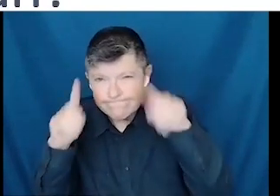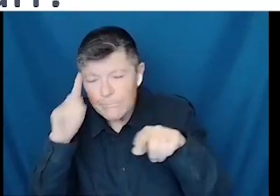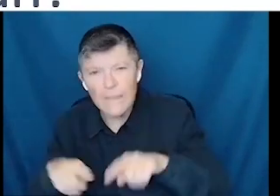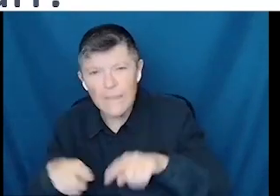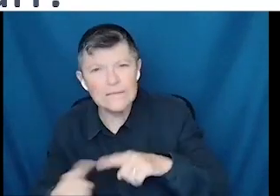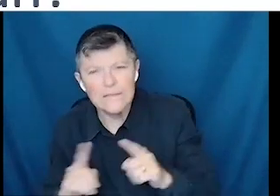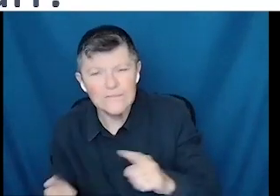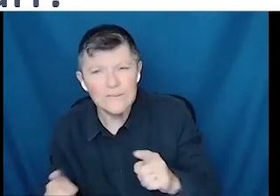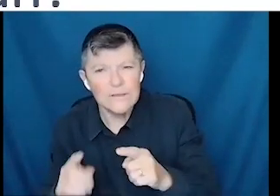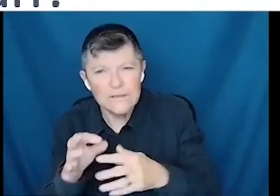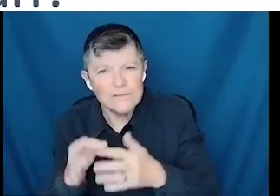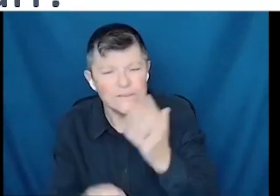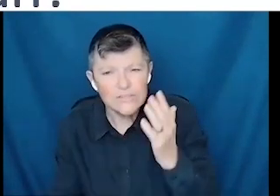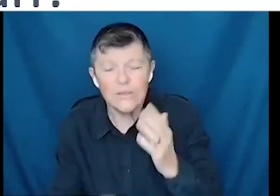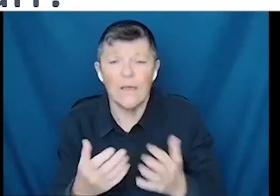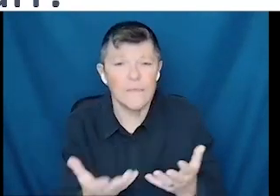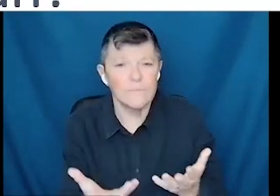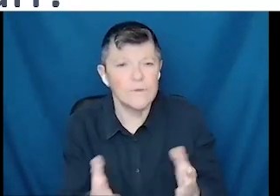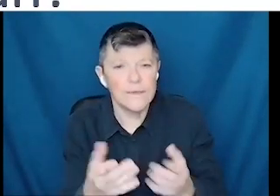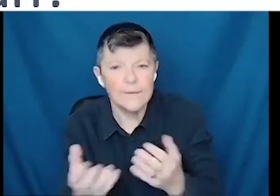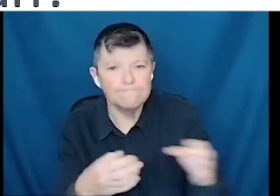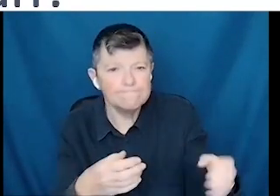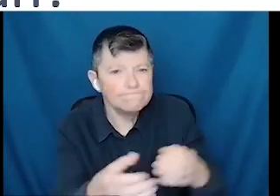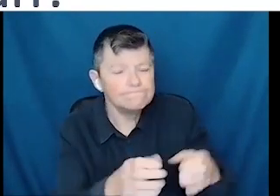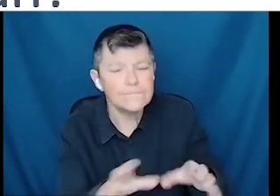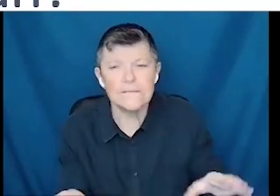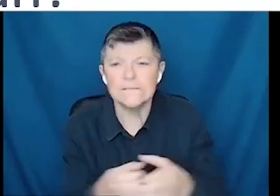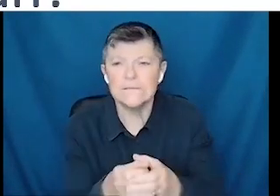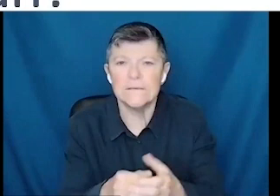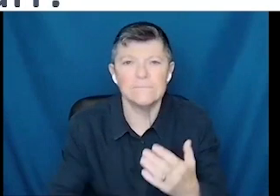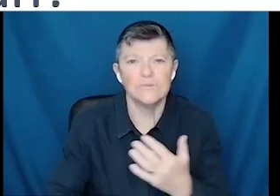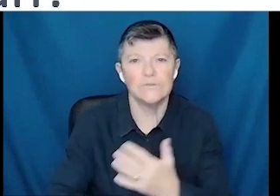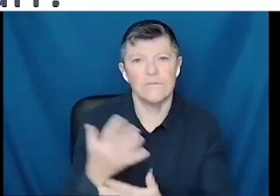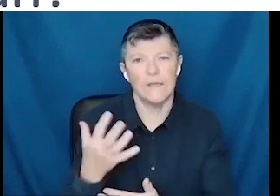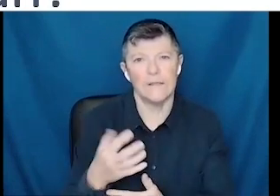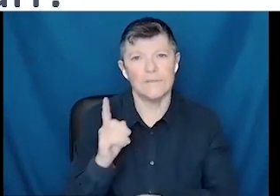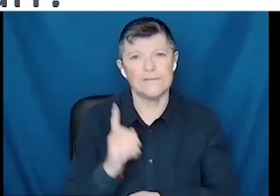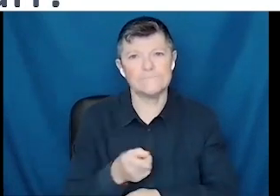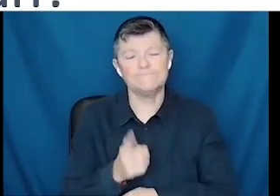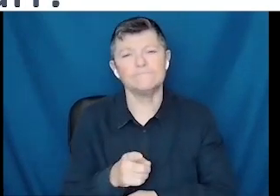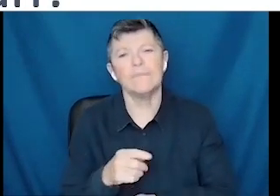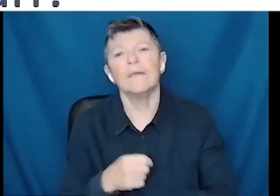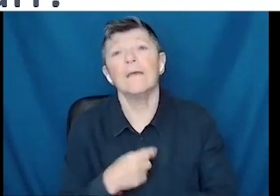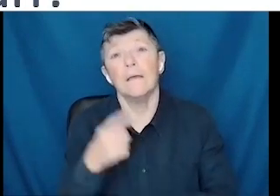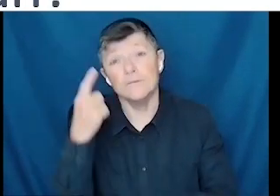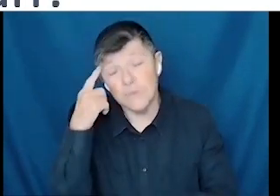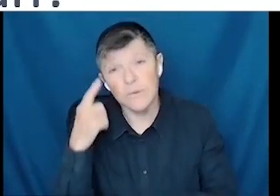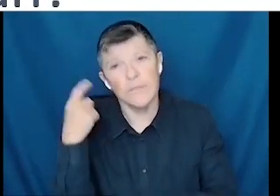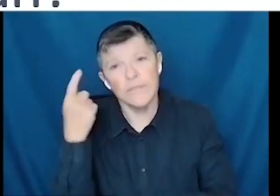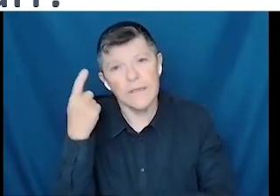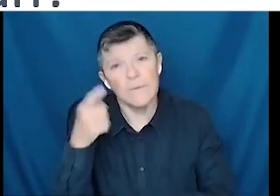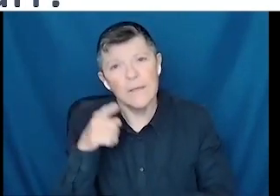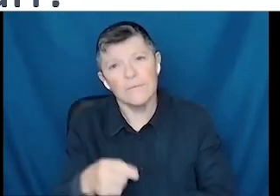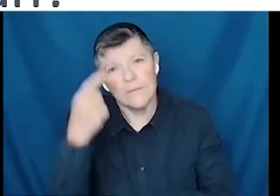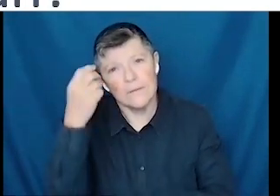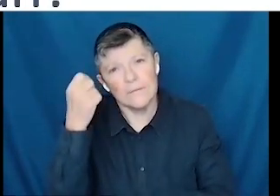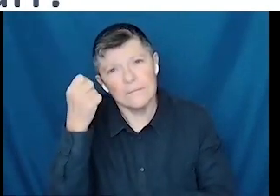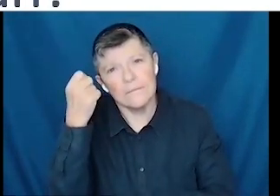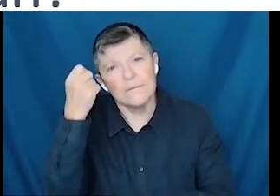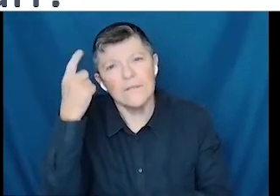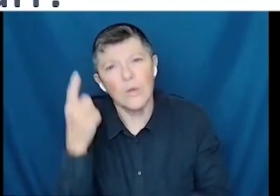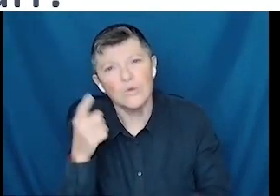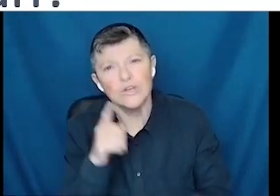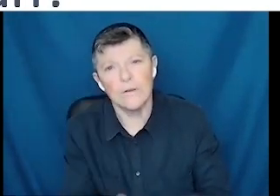toolkit. And so as we were developing the toolkit, we thought about the notion of around